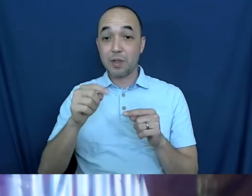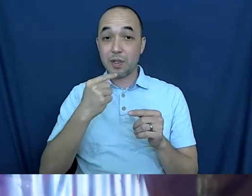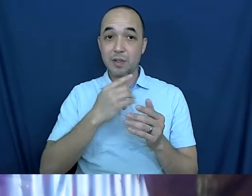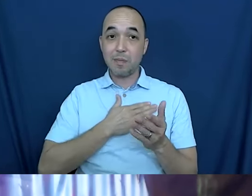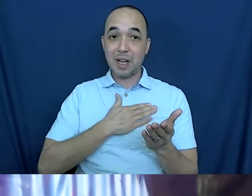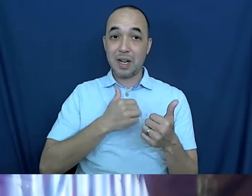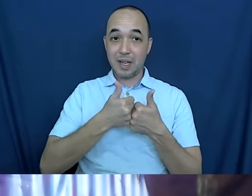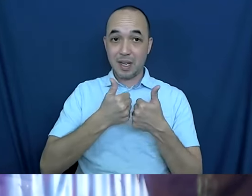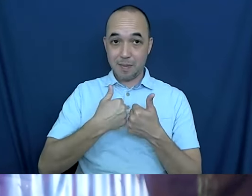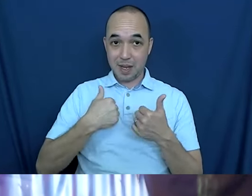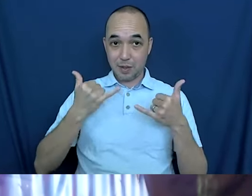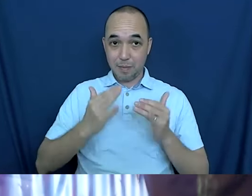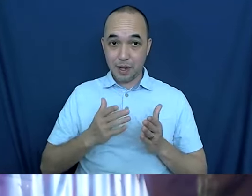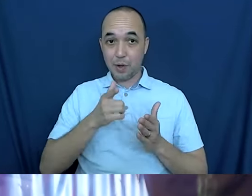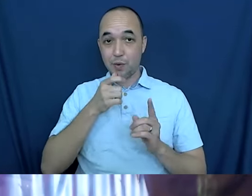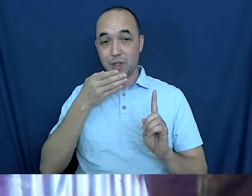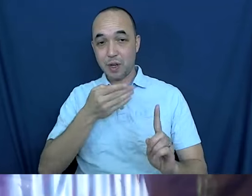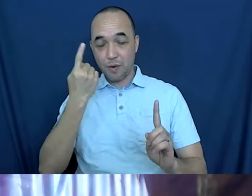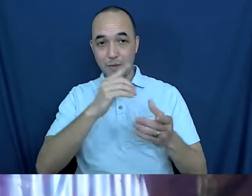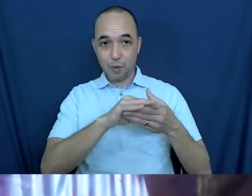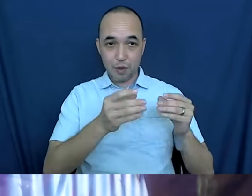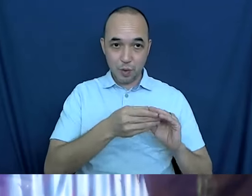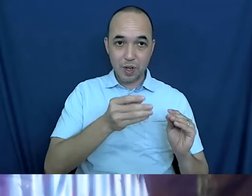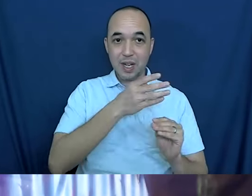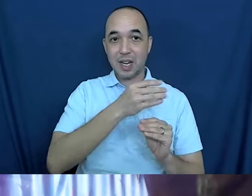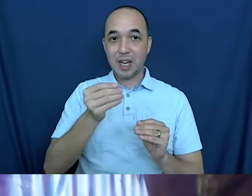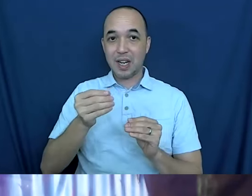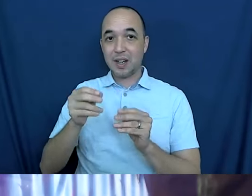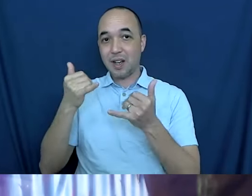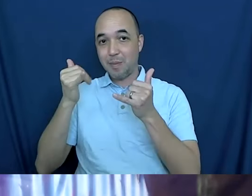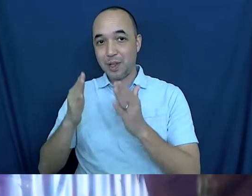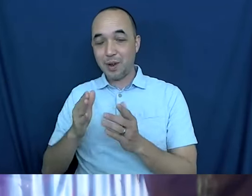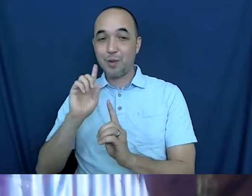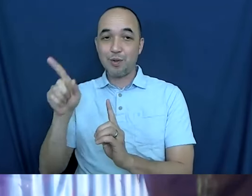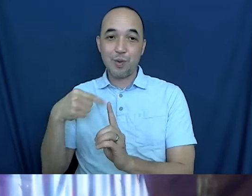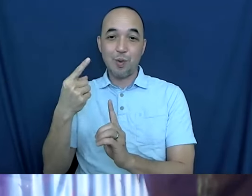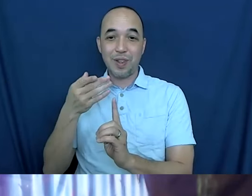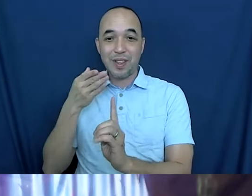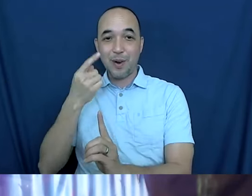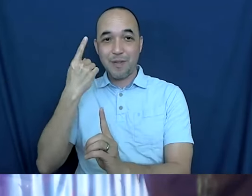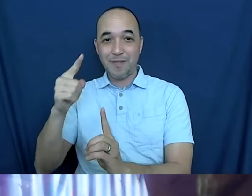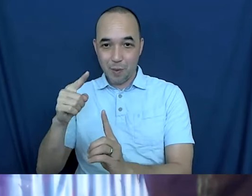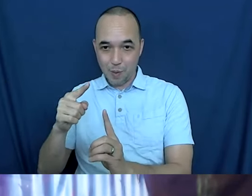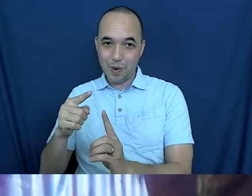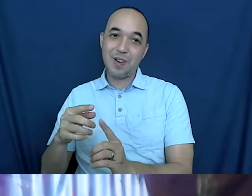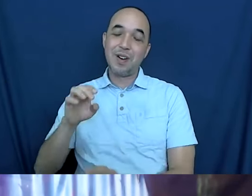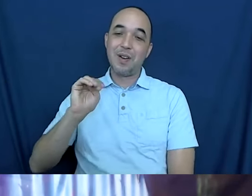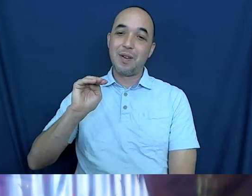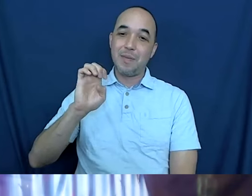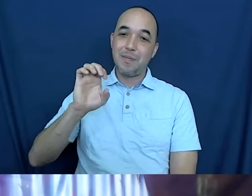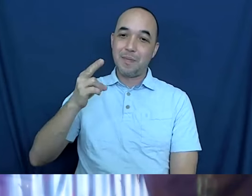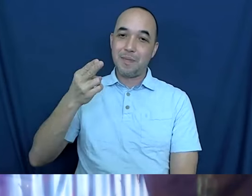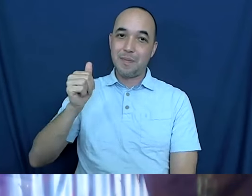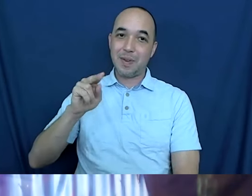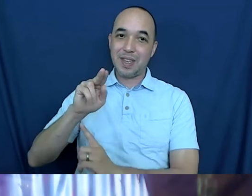player who is there for story and a player who is really only into mechanics. They are 13 and 9 respectively. I'd like to design puzzles they can collaborate on.